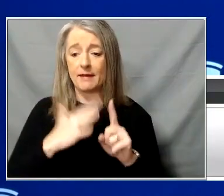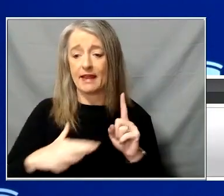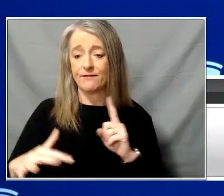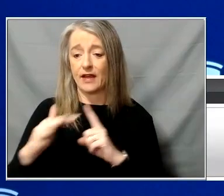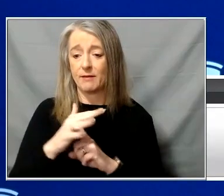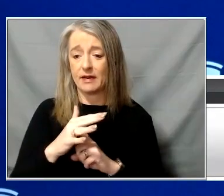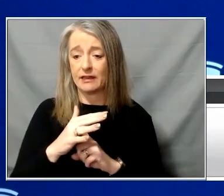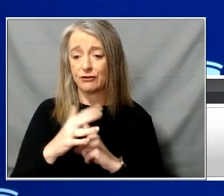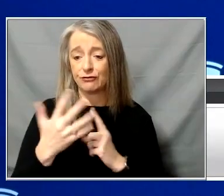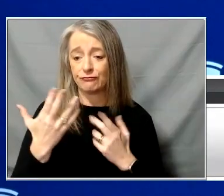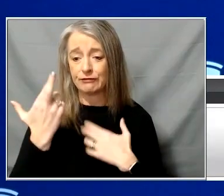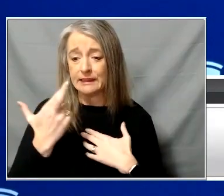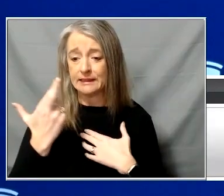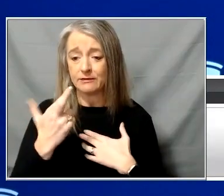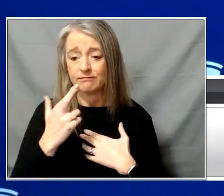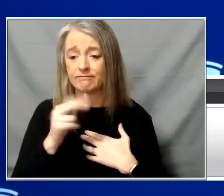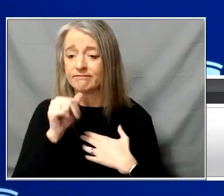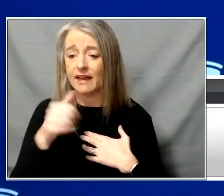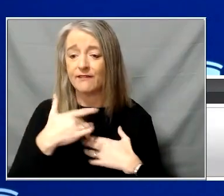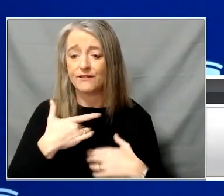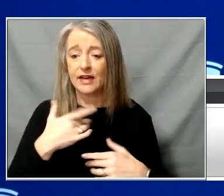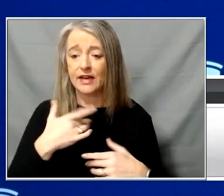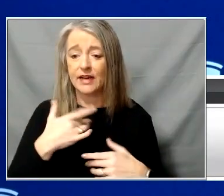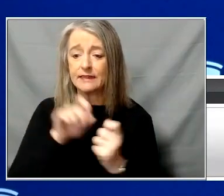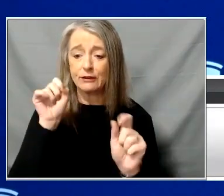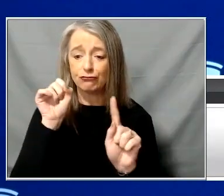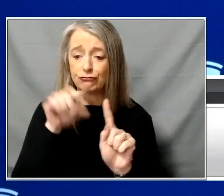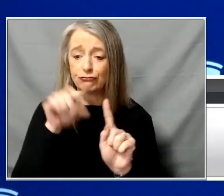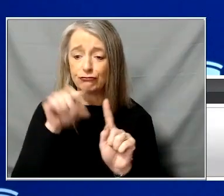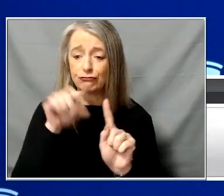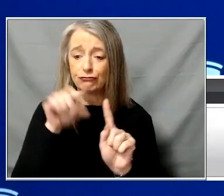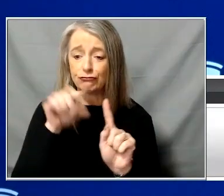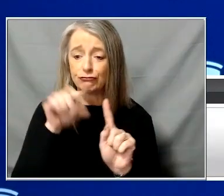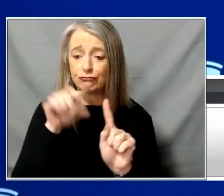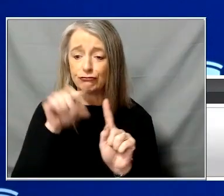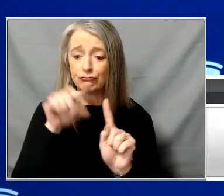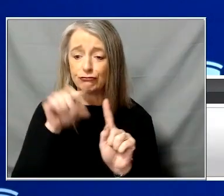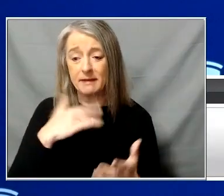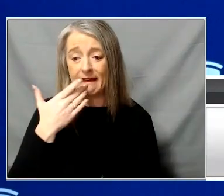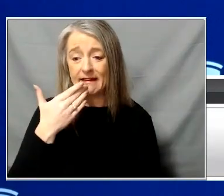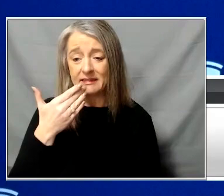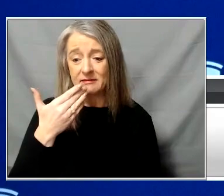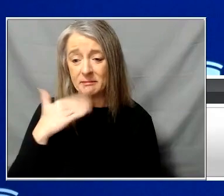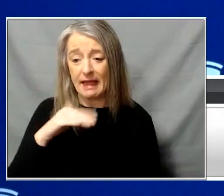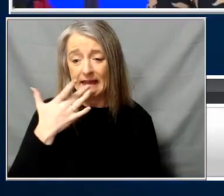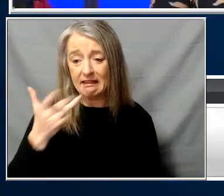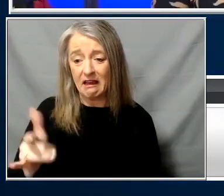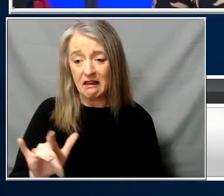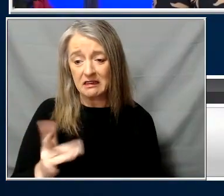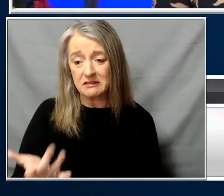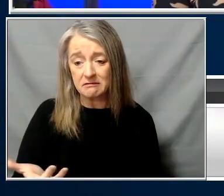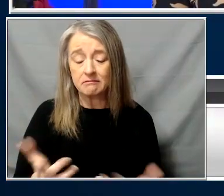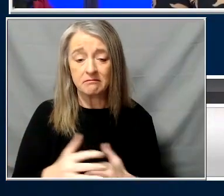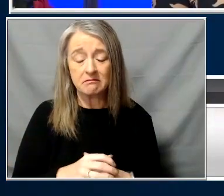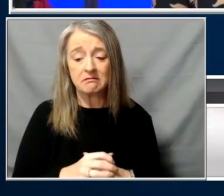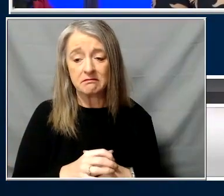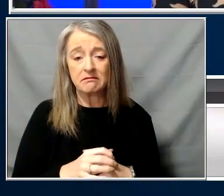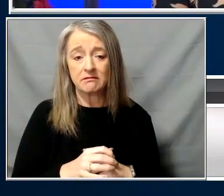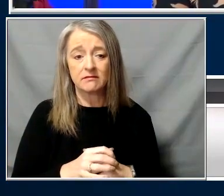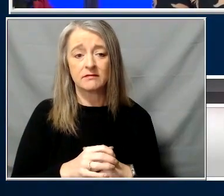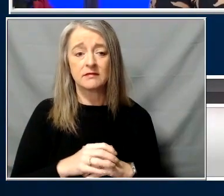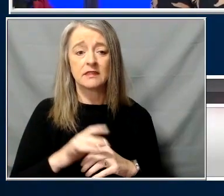any specific triggers. And unfortunately, sometimes it is just bad luck with the wrong circumstances that triggers it. So she mentioned in her Instagram post that